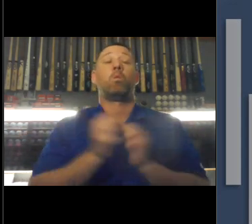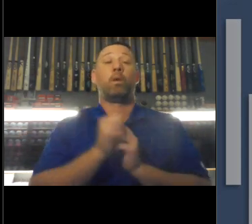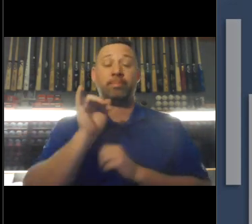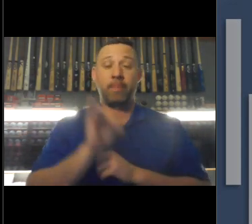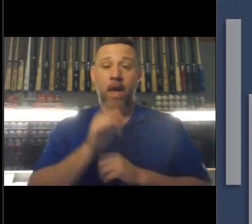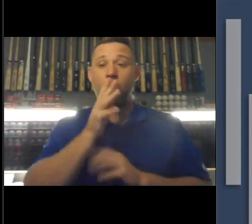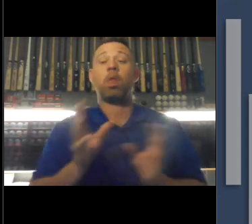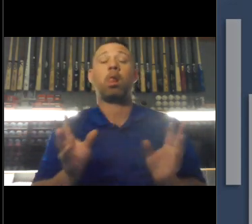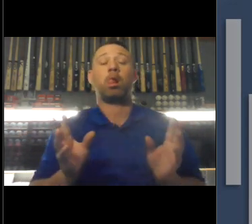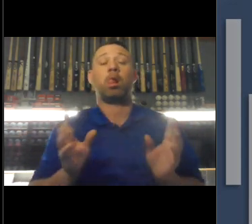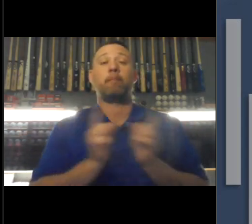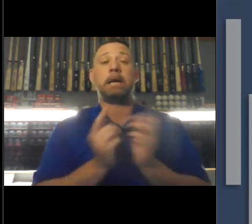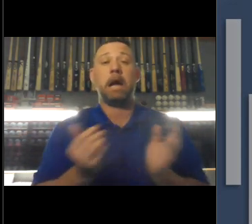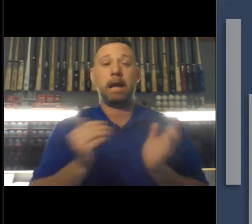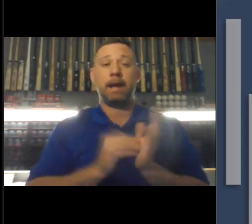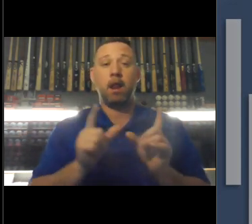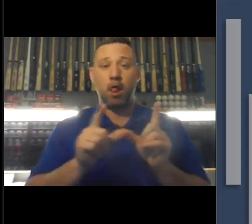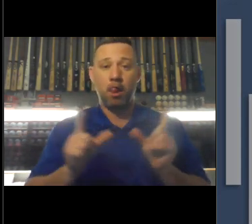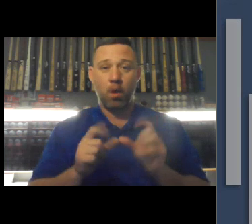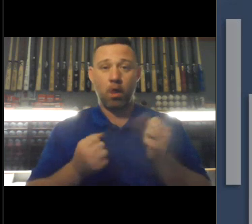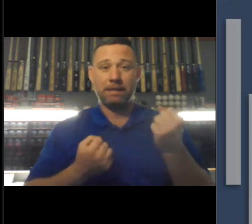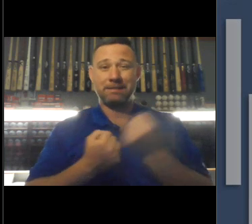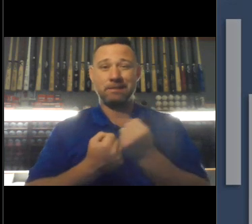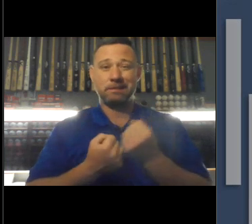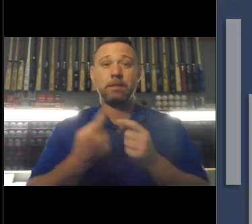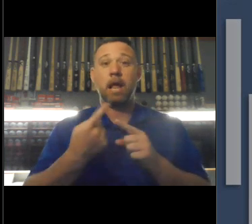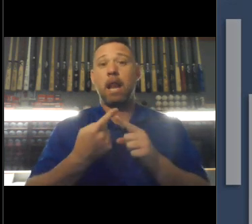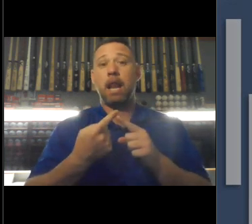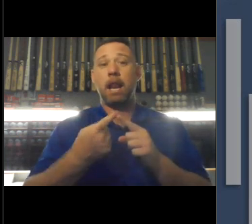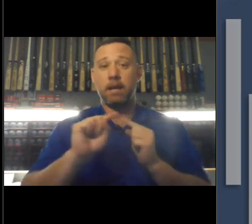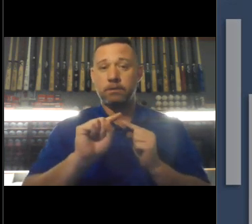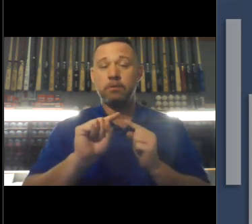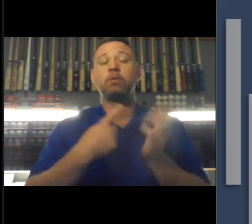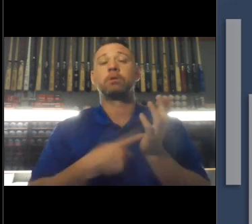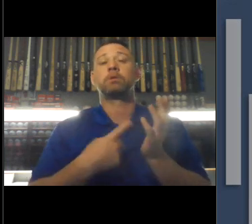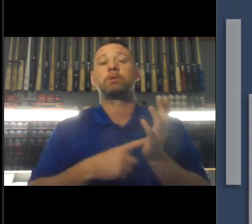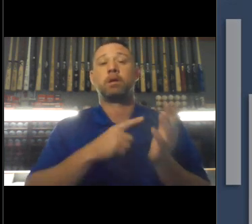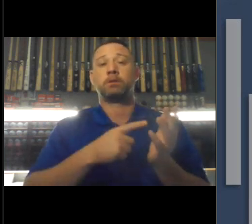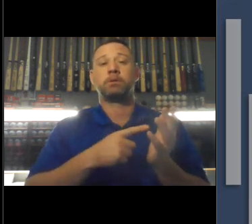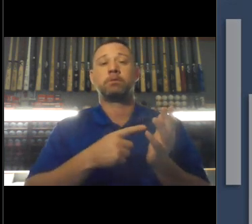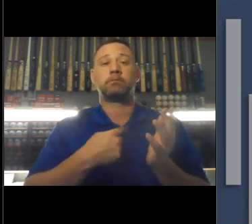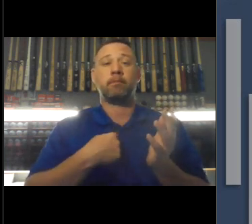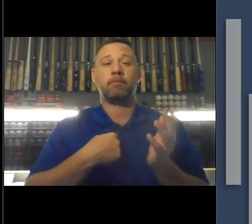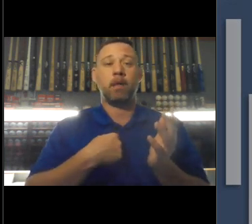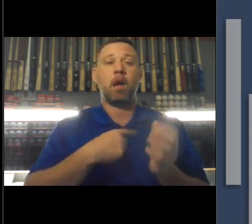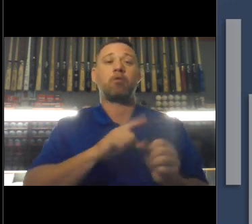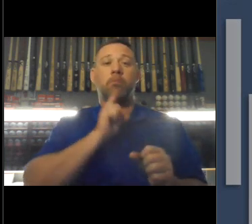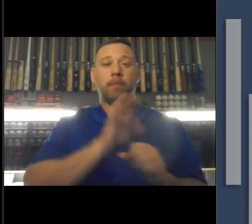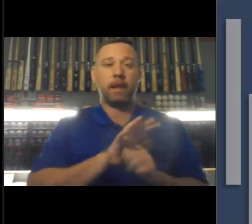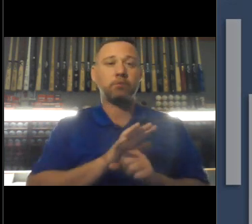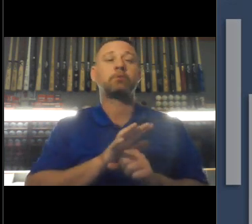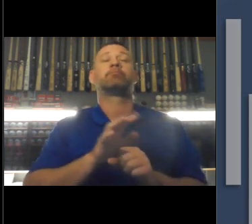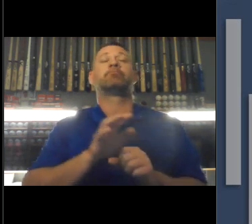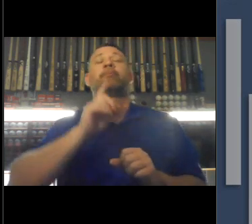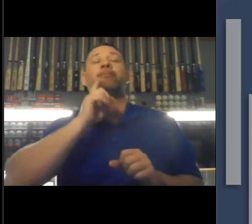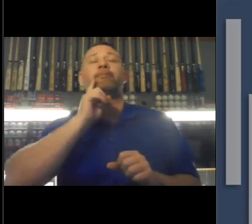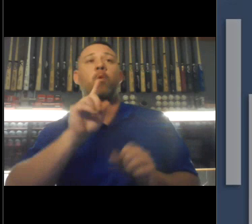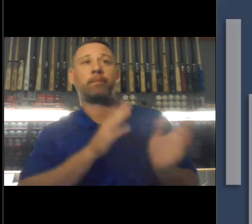again with local assistance next week to discuss obligation authority and obligation plans in further detail.